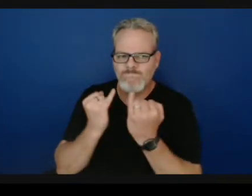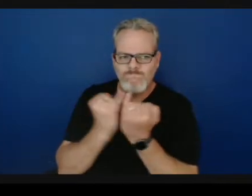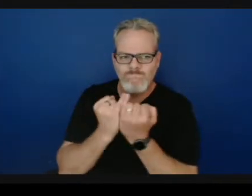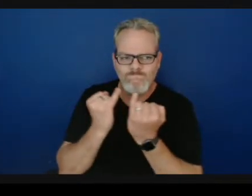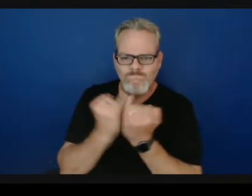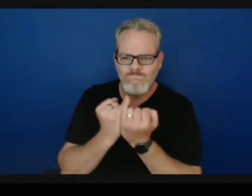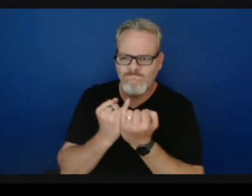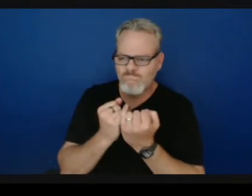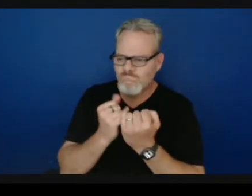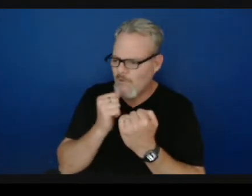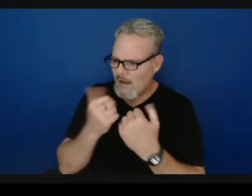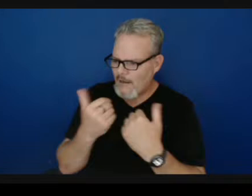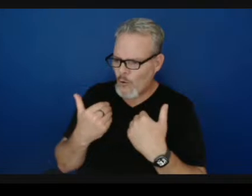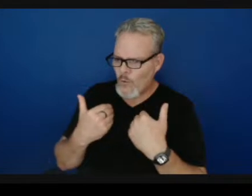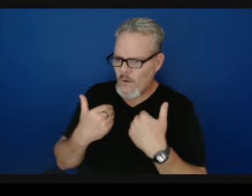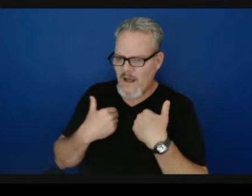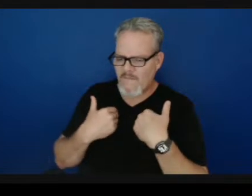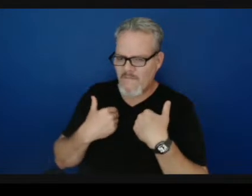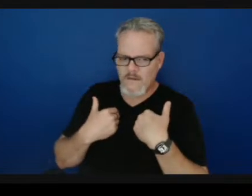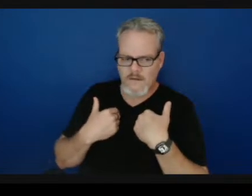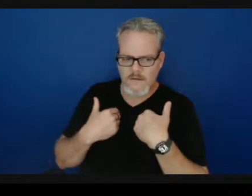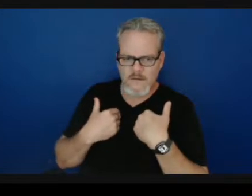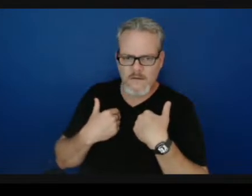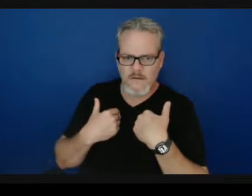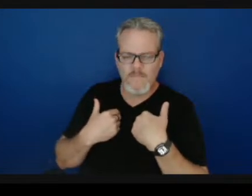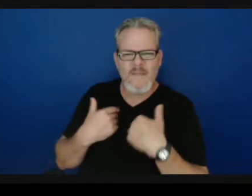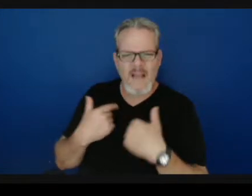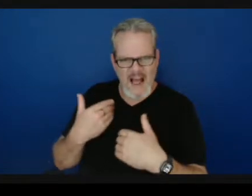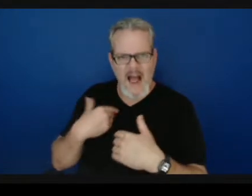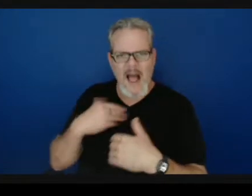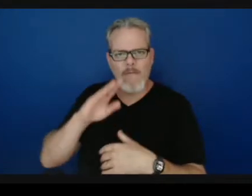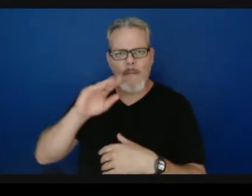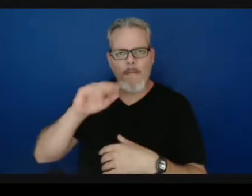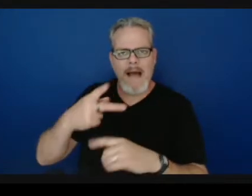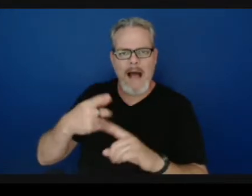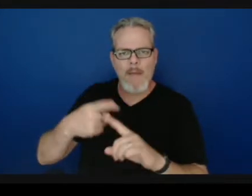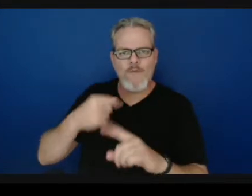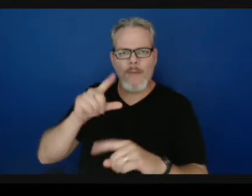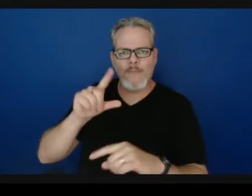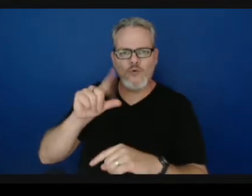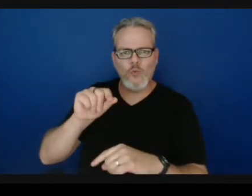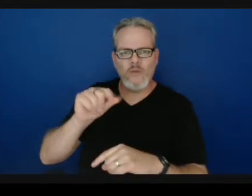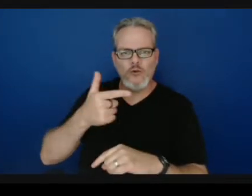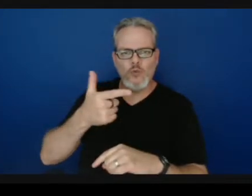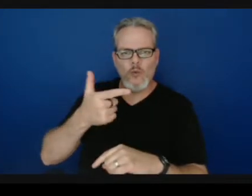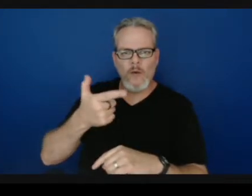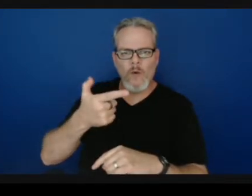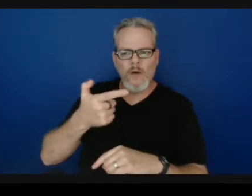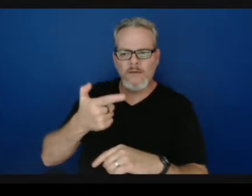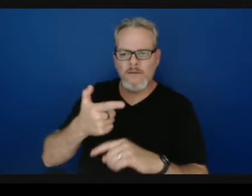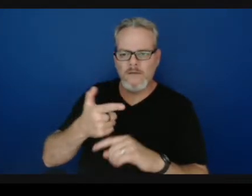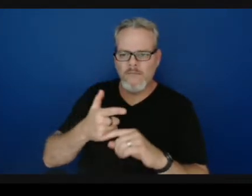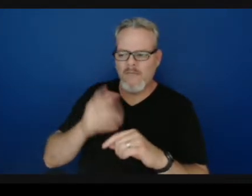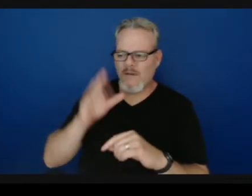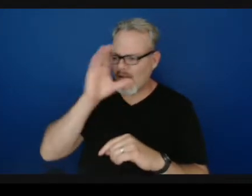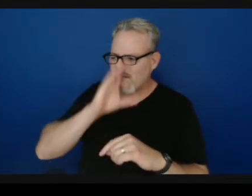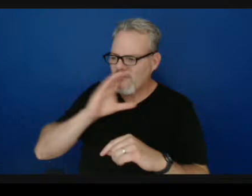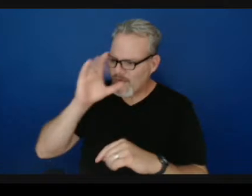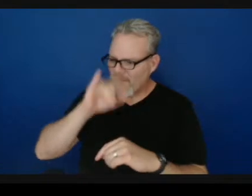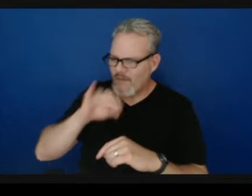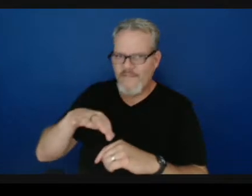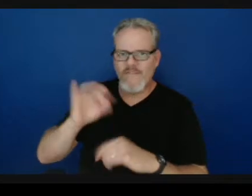We have a map from 2021. Where do I have that? Let's see, I'm gonna find that for you guys and throw it up